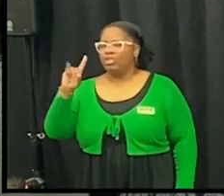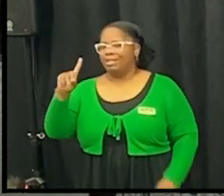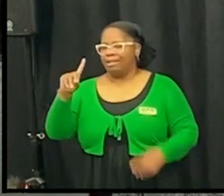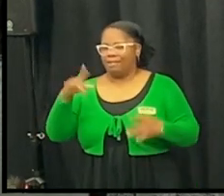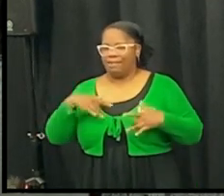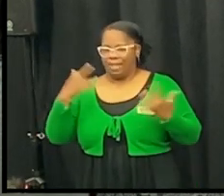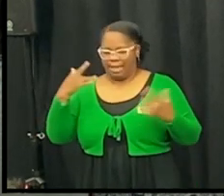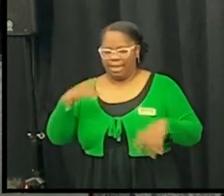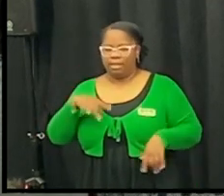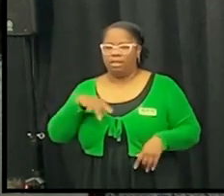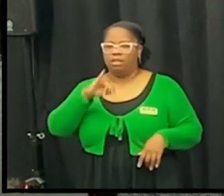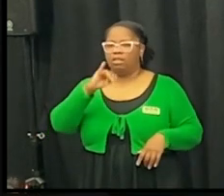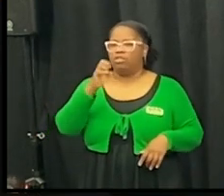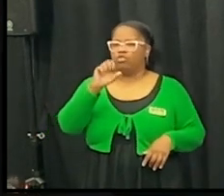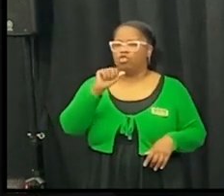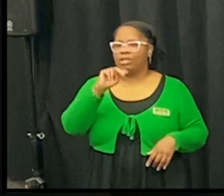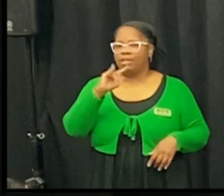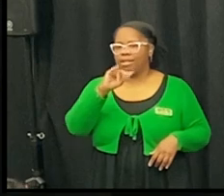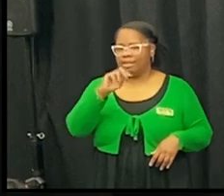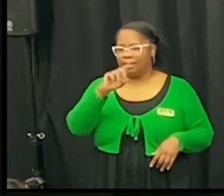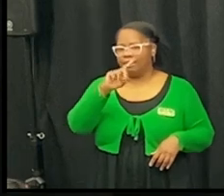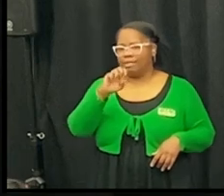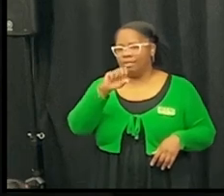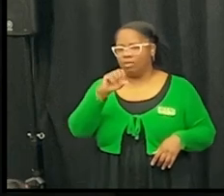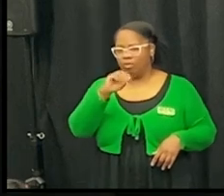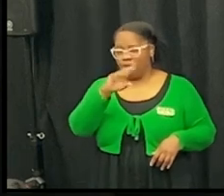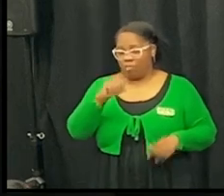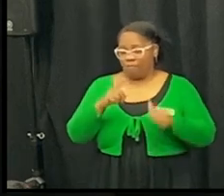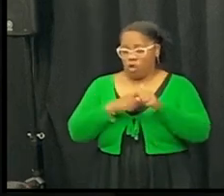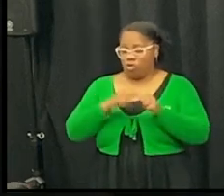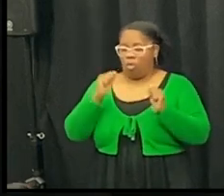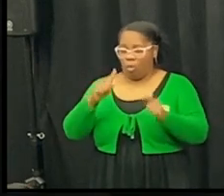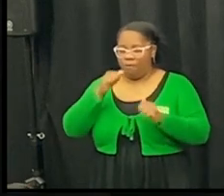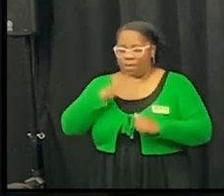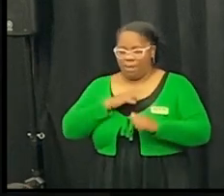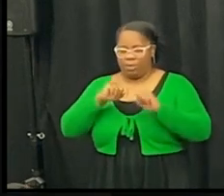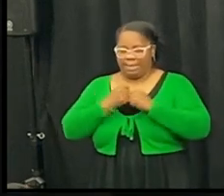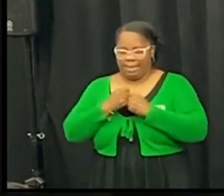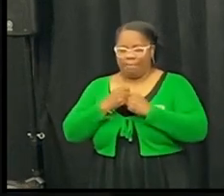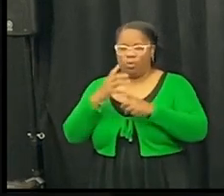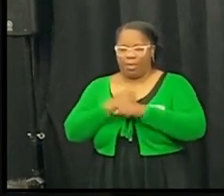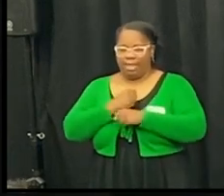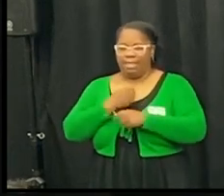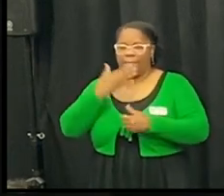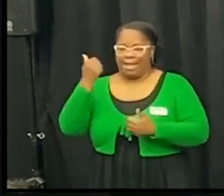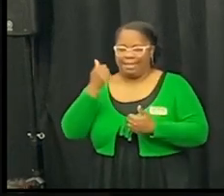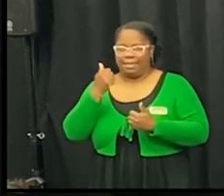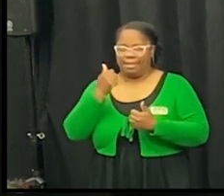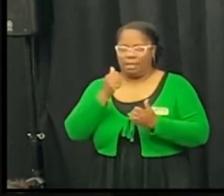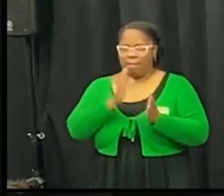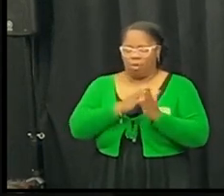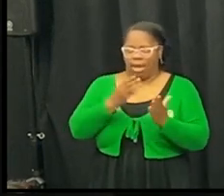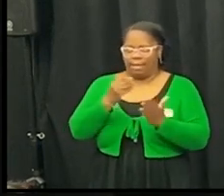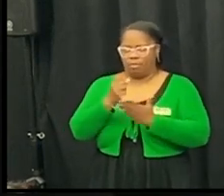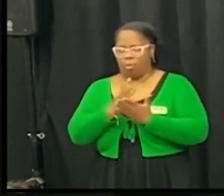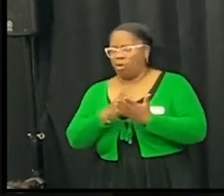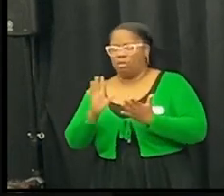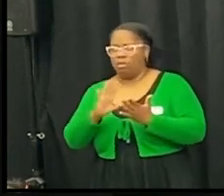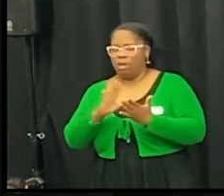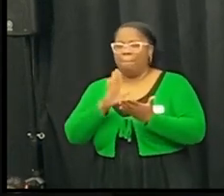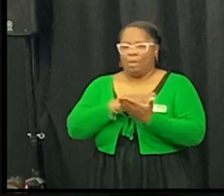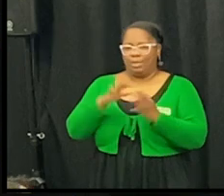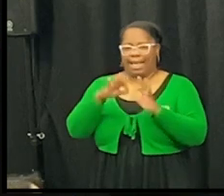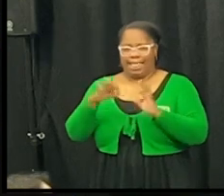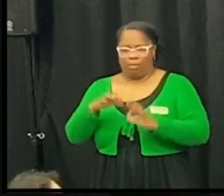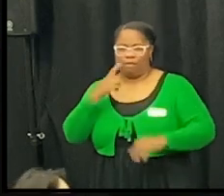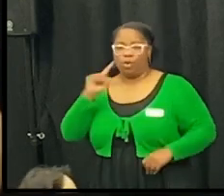Janine Tesori got the award for being the first all-female team to win the best book and score, no, not book, but best music and lyrics for Tony Award.